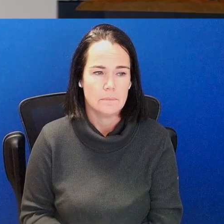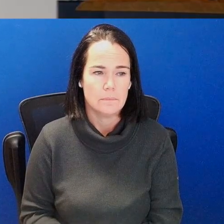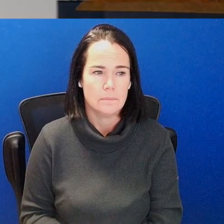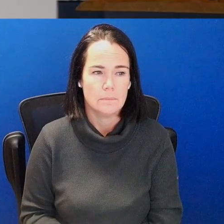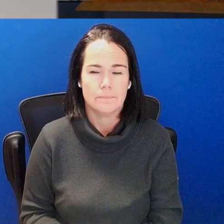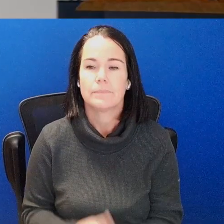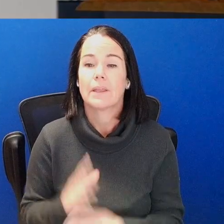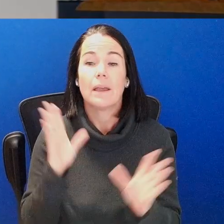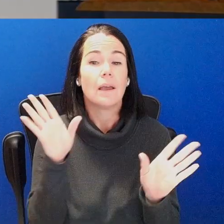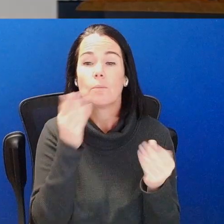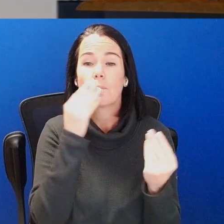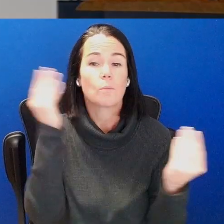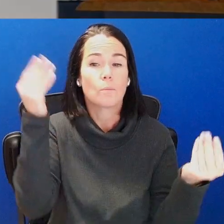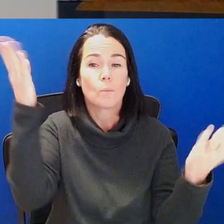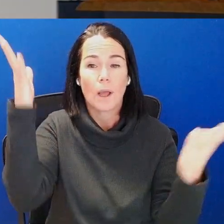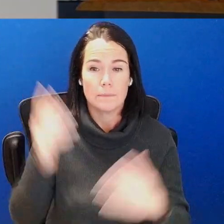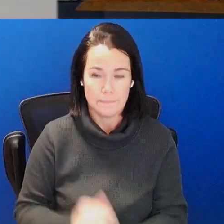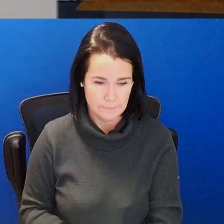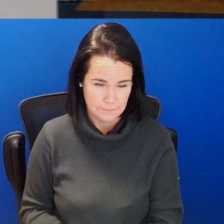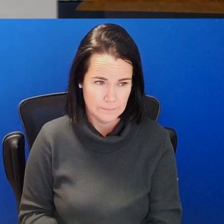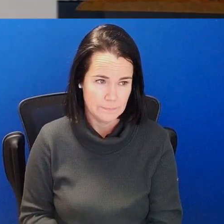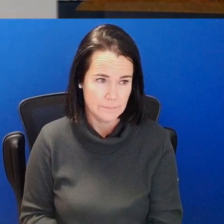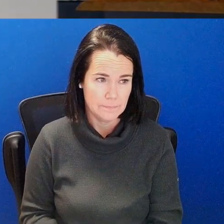All right. Et voila.